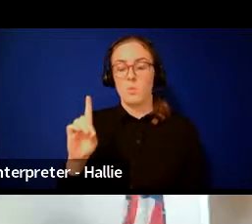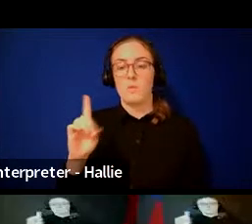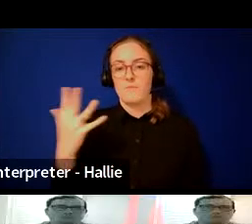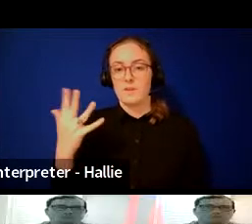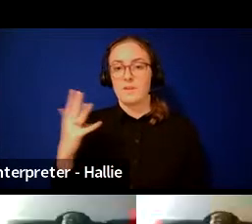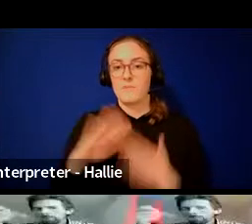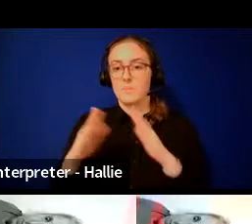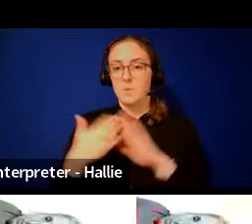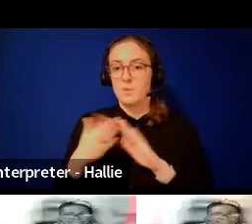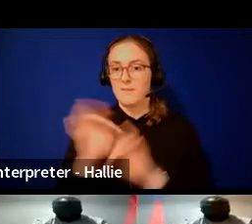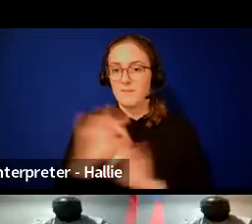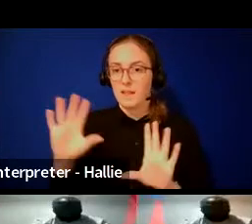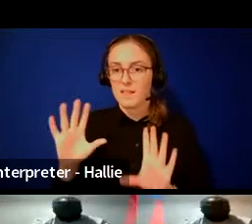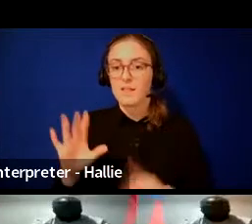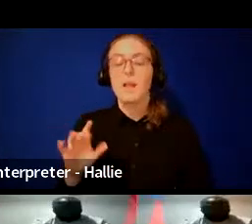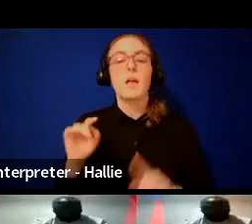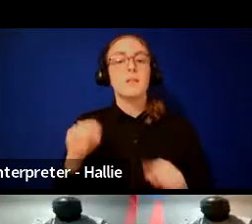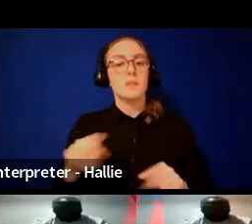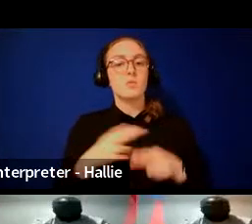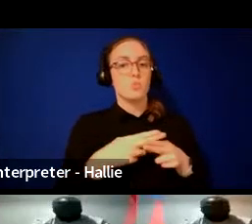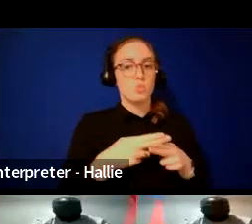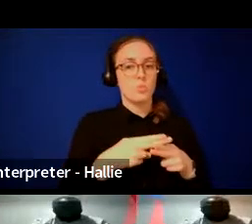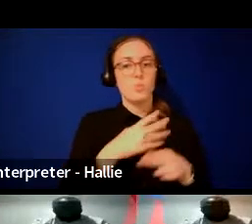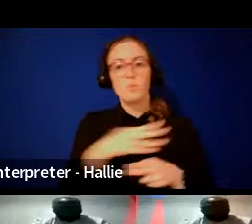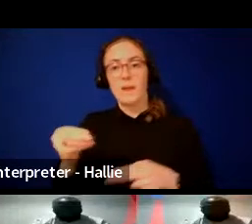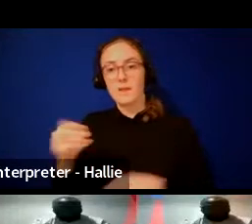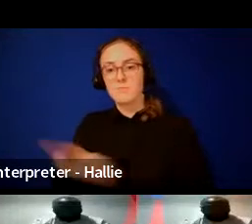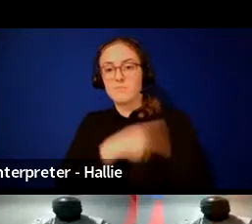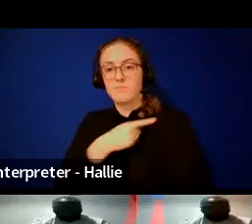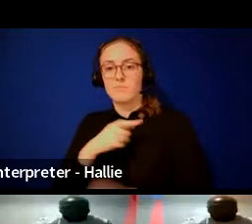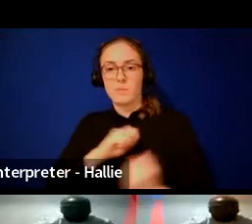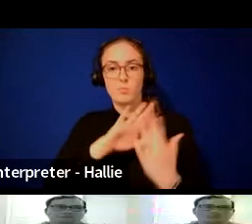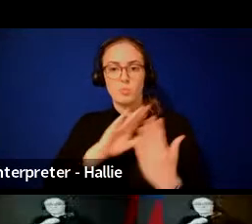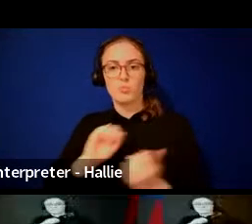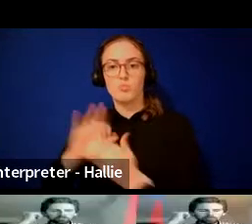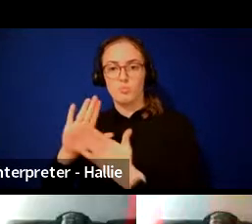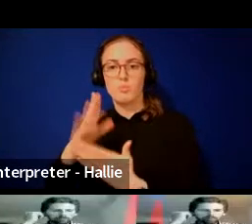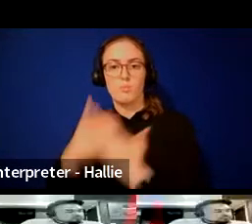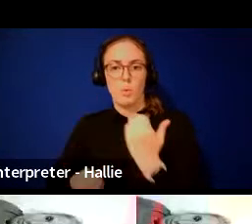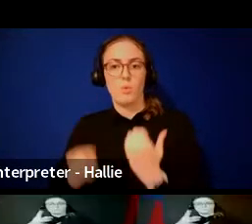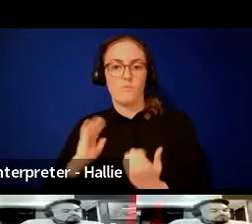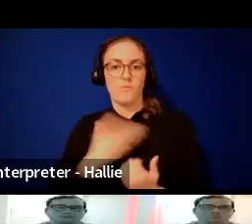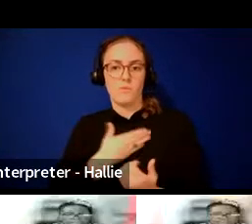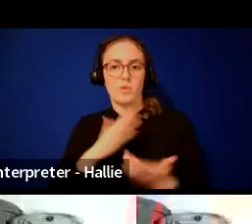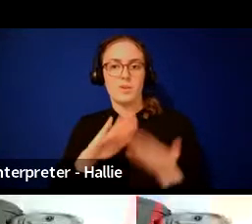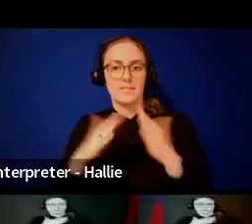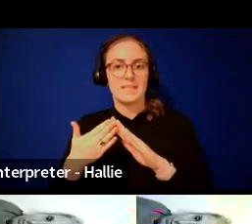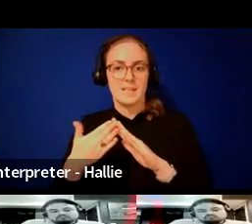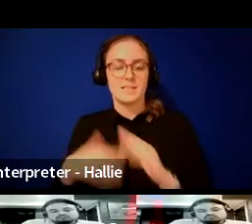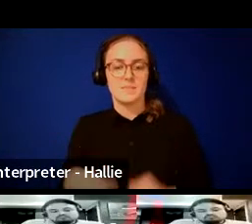plan provides both short-term and long-term approaches to our city's pressing public safety